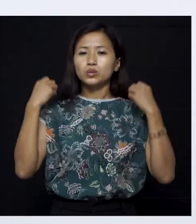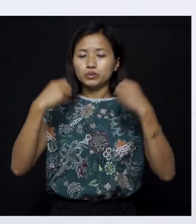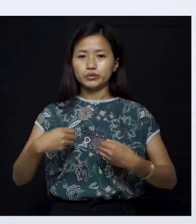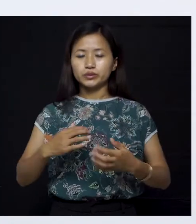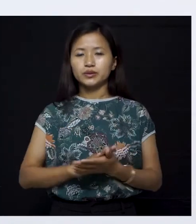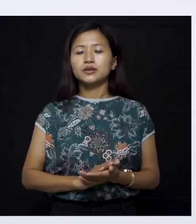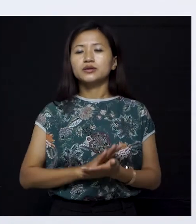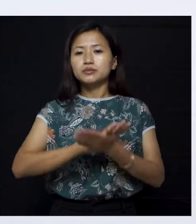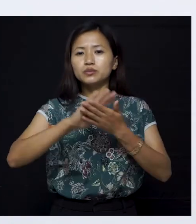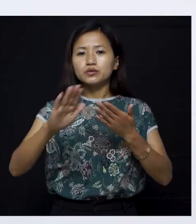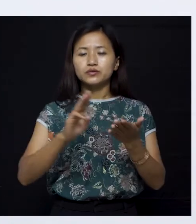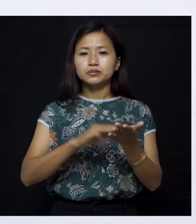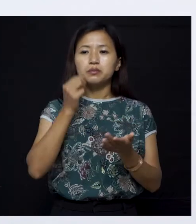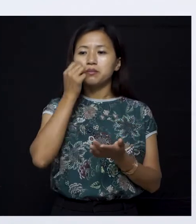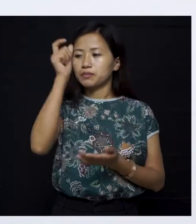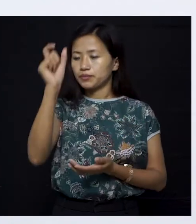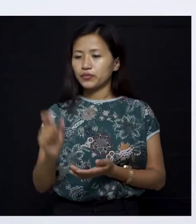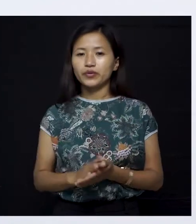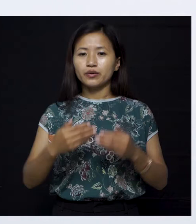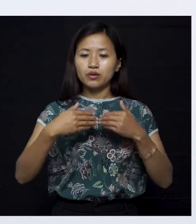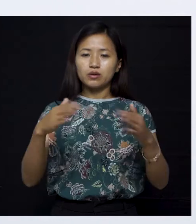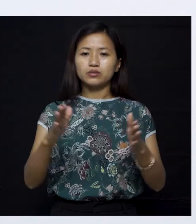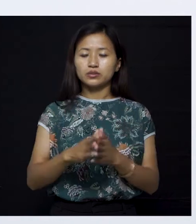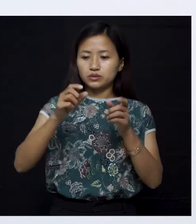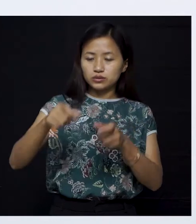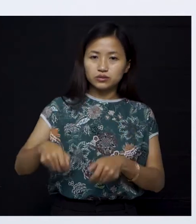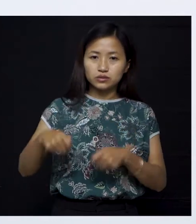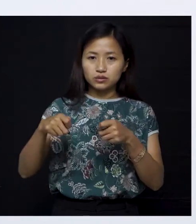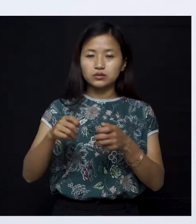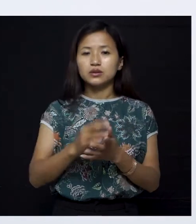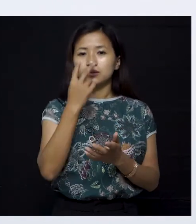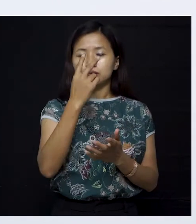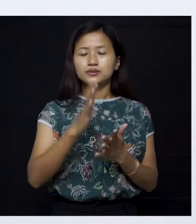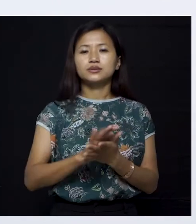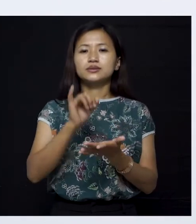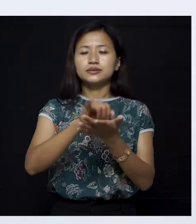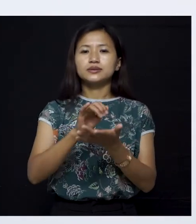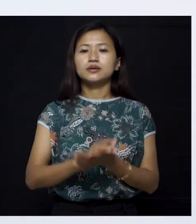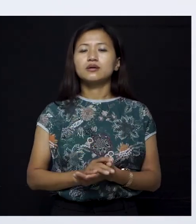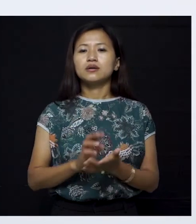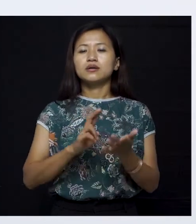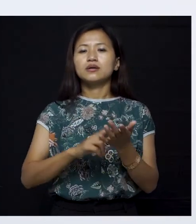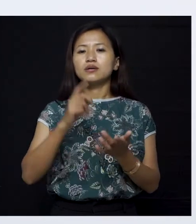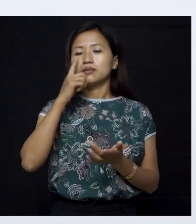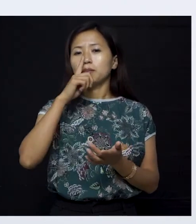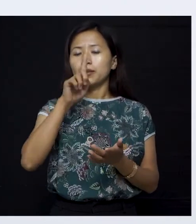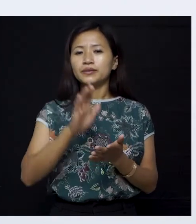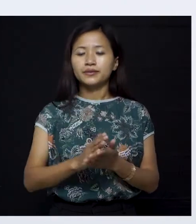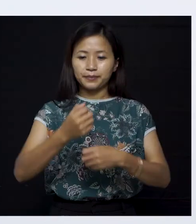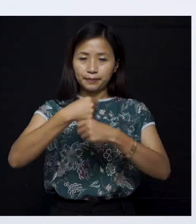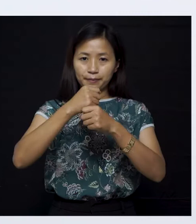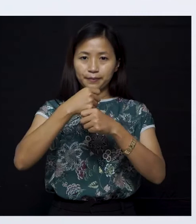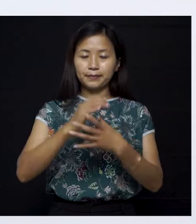it proved that it belongs to Michael when they opened the socks, the stocking, to see that Nora had made it. And she said